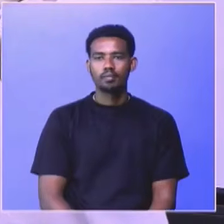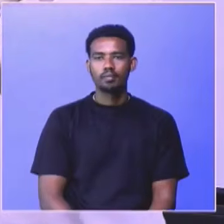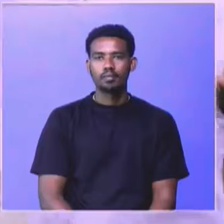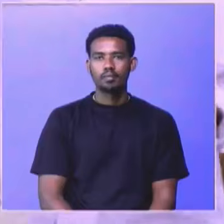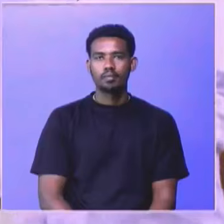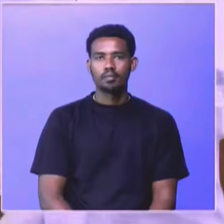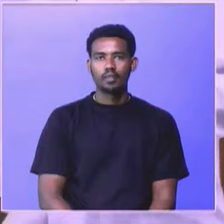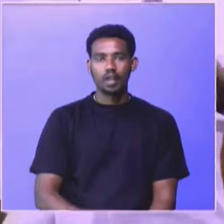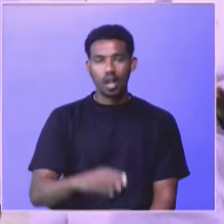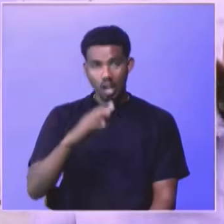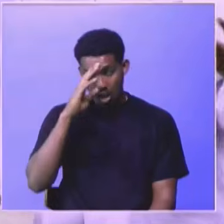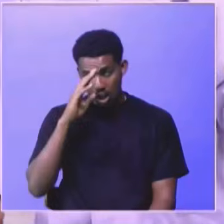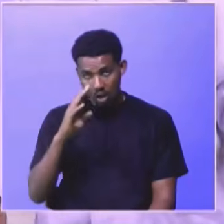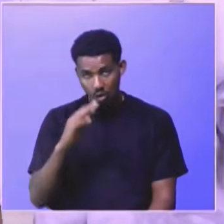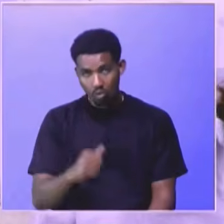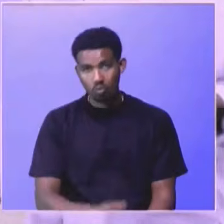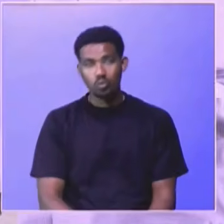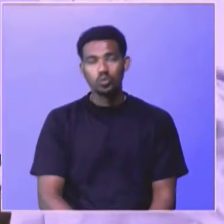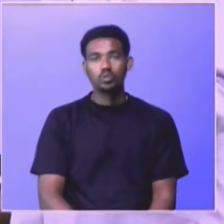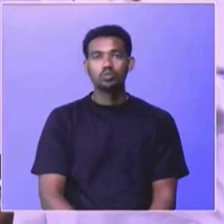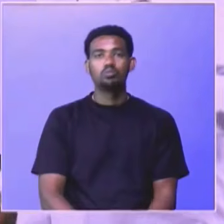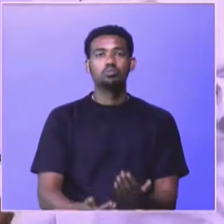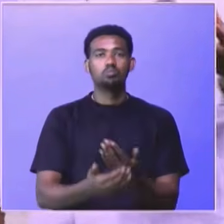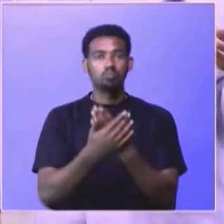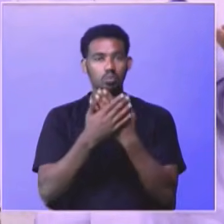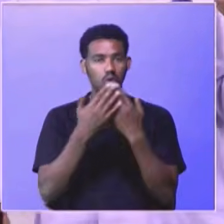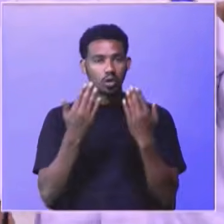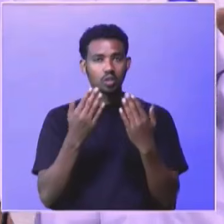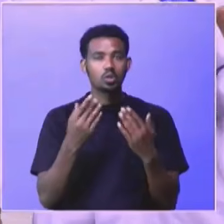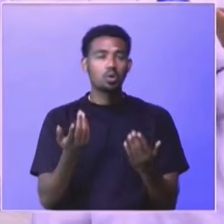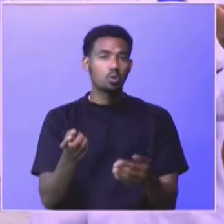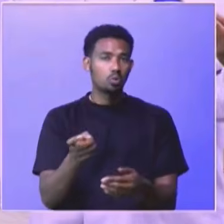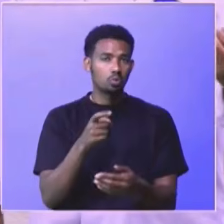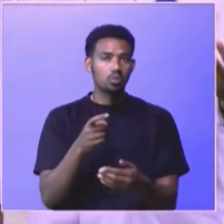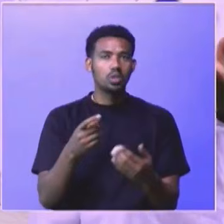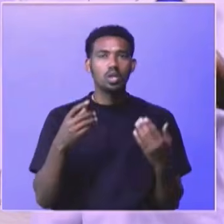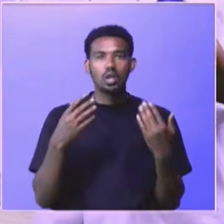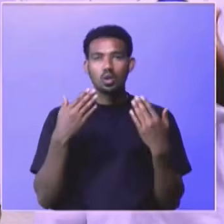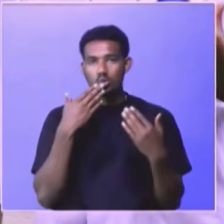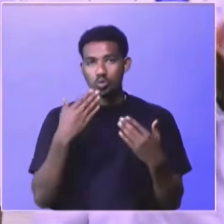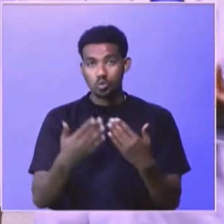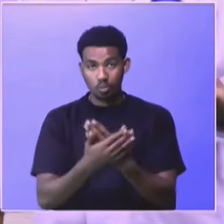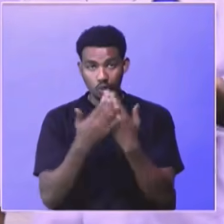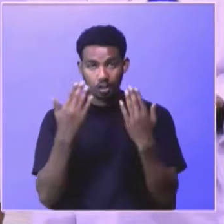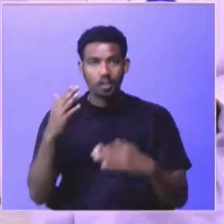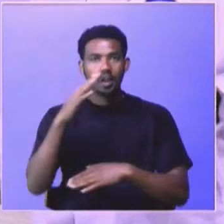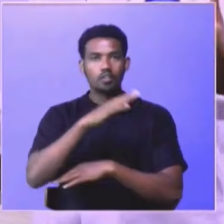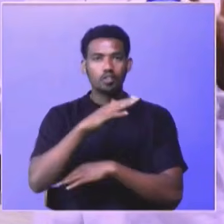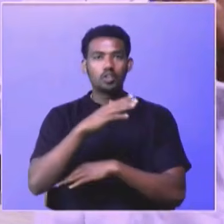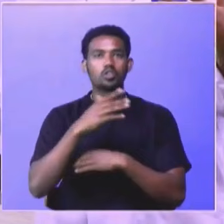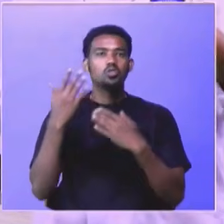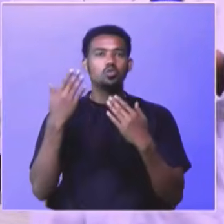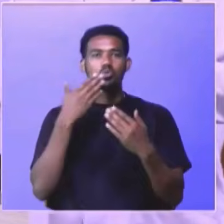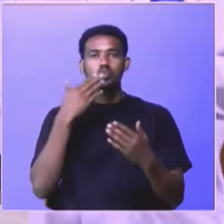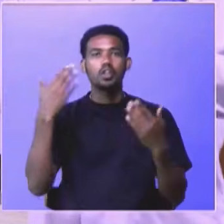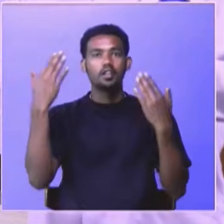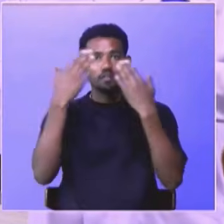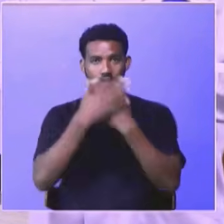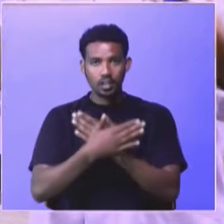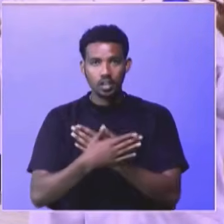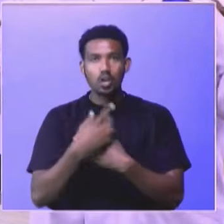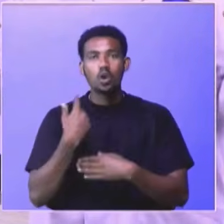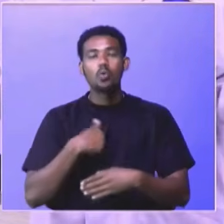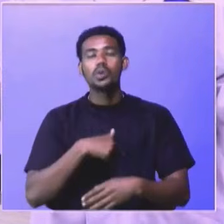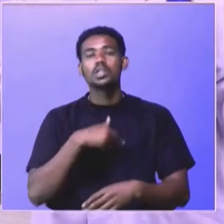hello. If it is morning, good morning. If it is afternoon, good afternoon. And also if it is evening, you